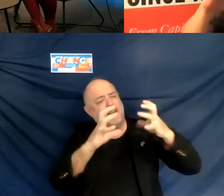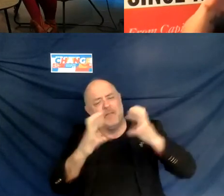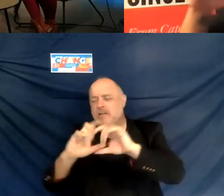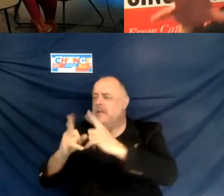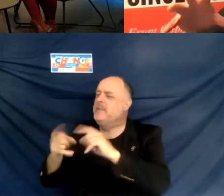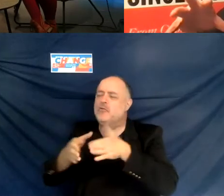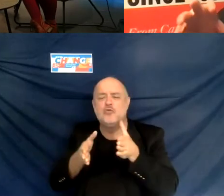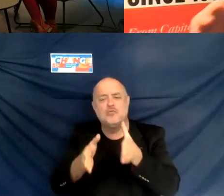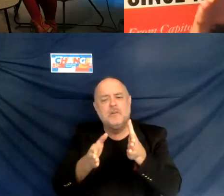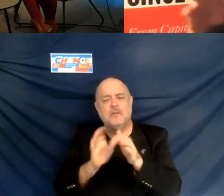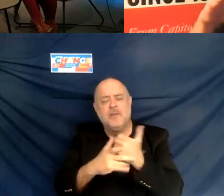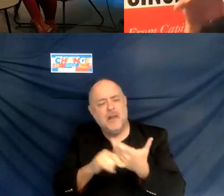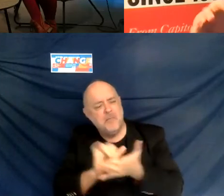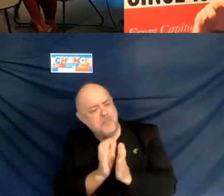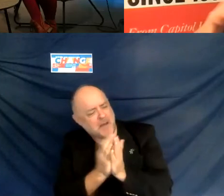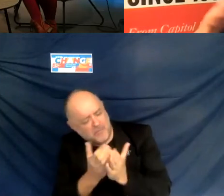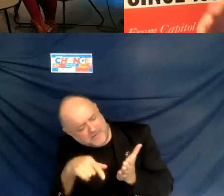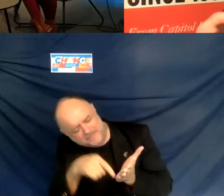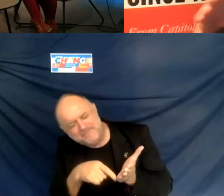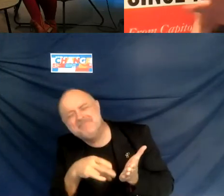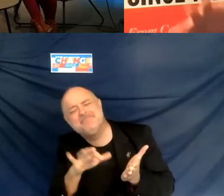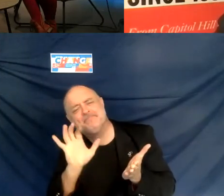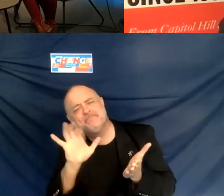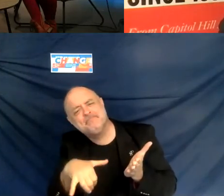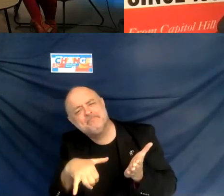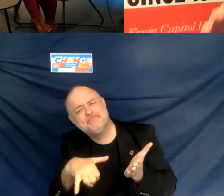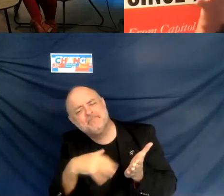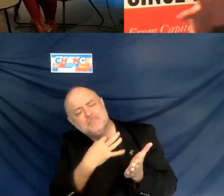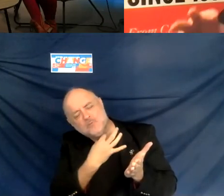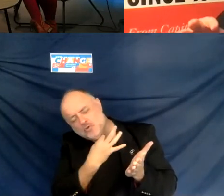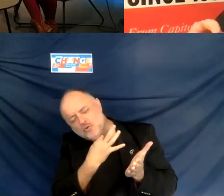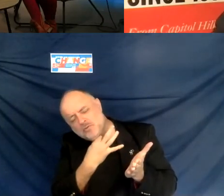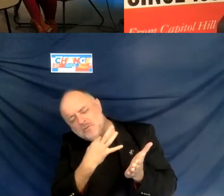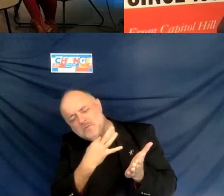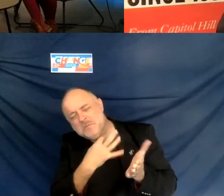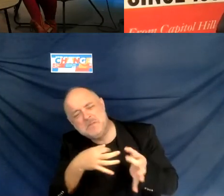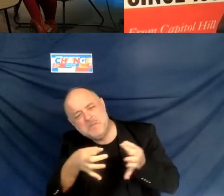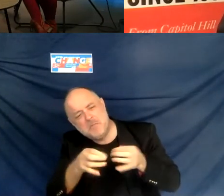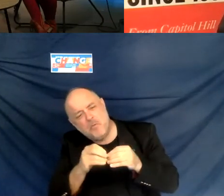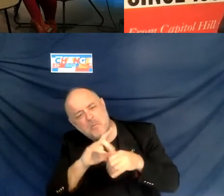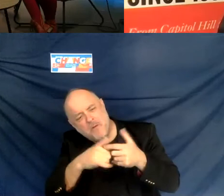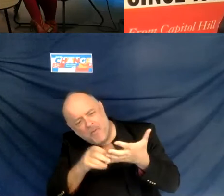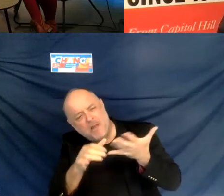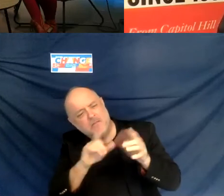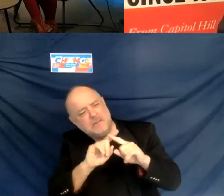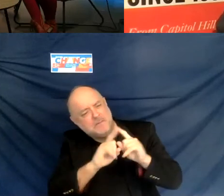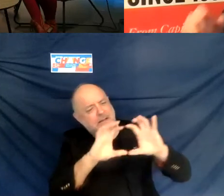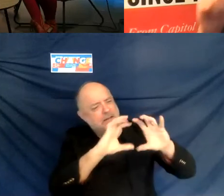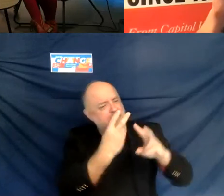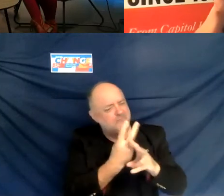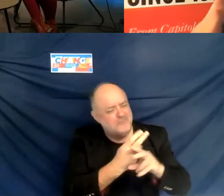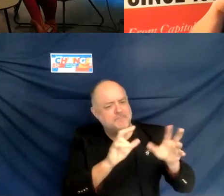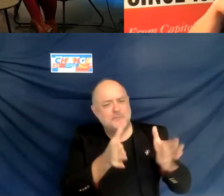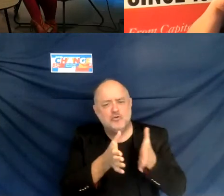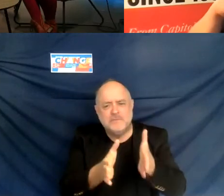streets in the Crown Manual. I think that that's something that, you know, some of our folks would really like to hear more about. But one thing